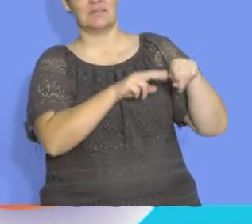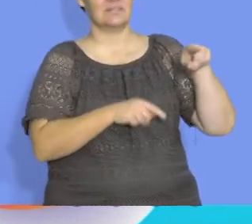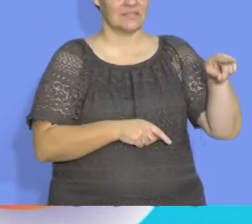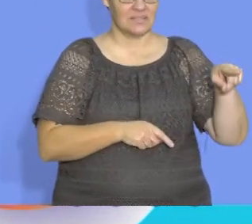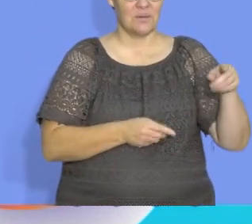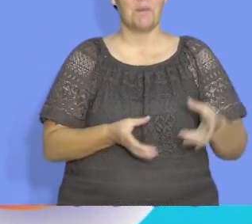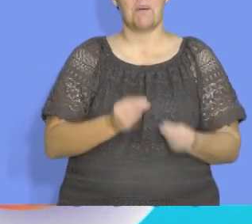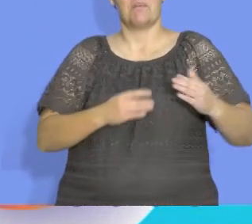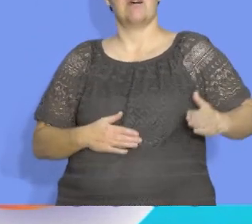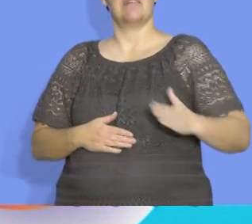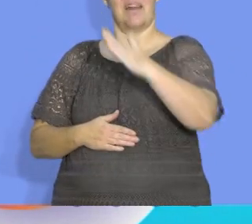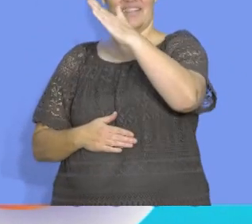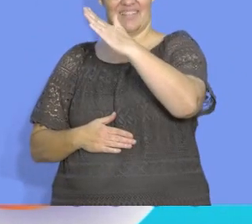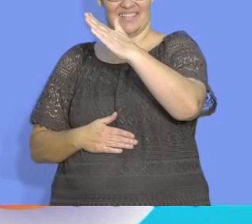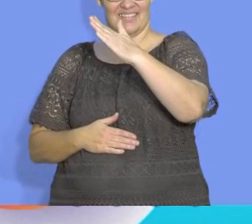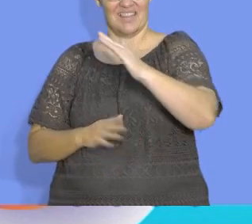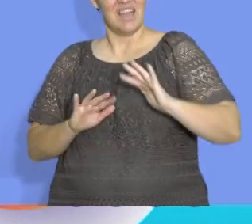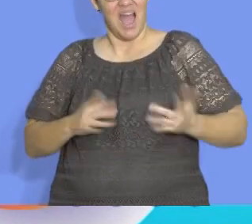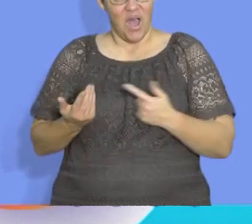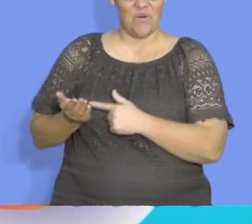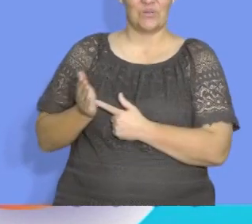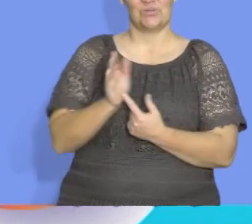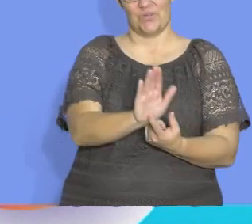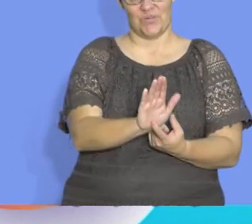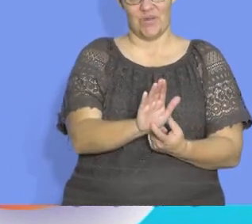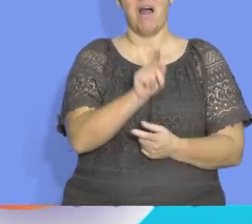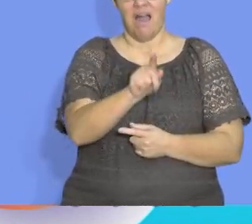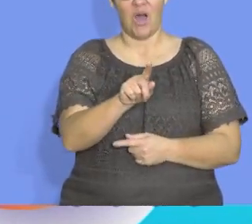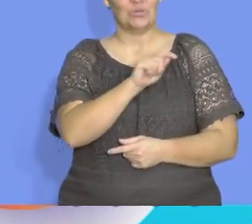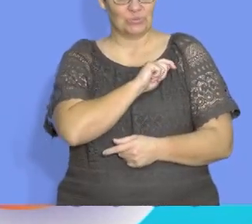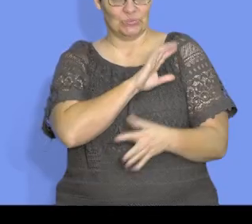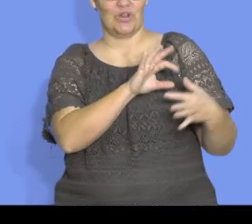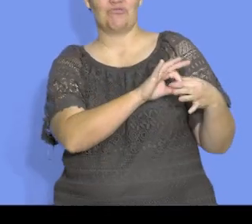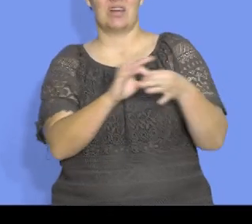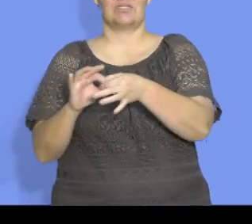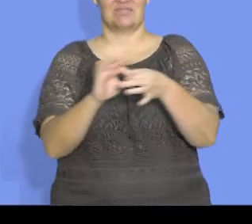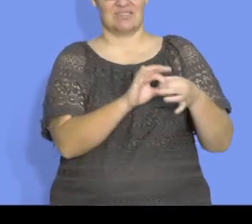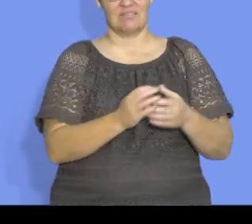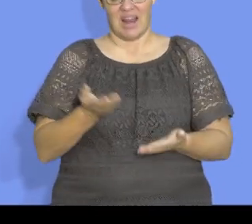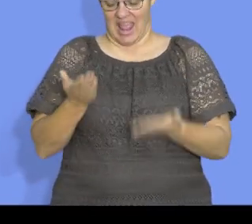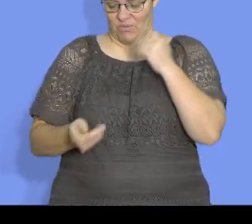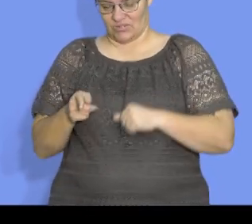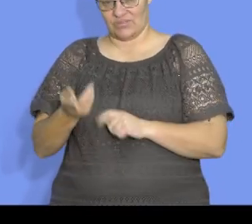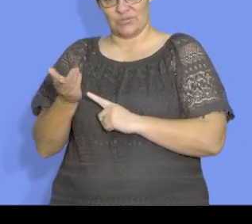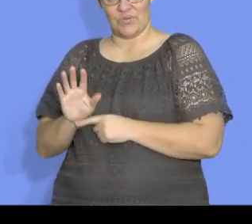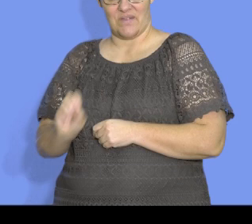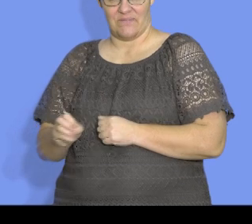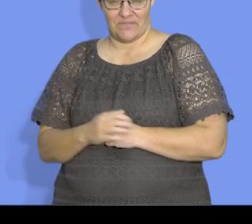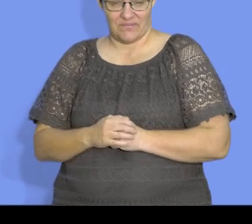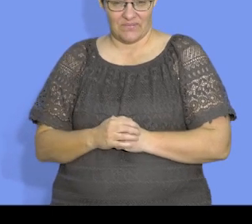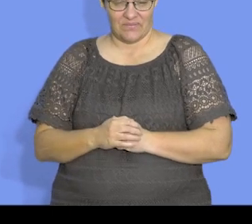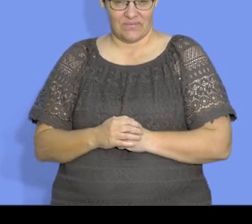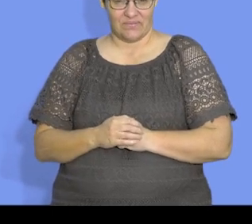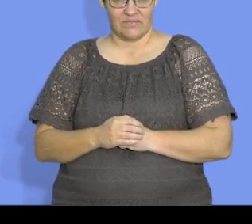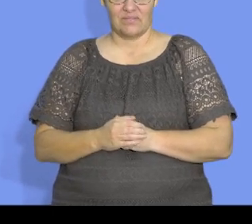variable, we'll get a straight line. And that's how we can show that they're related in the equation like we've seen over there. So